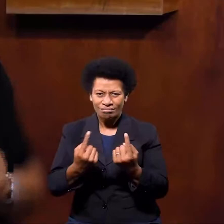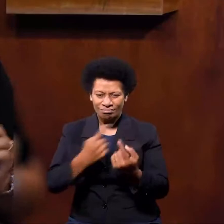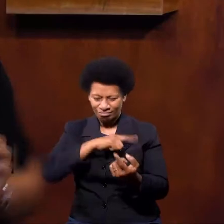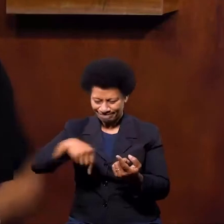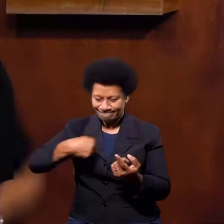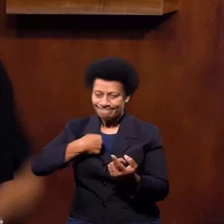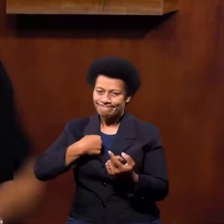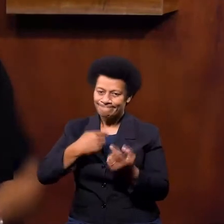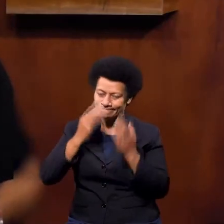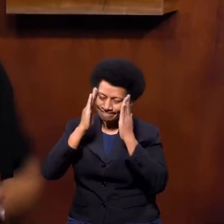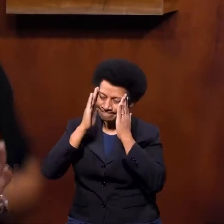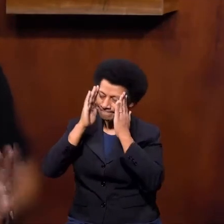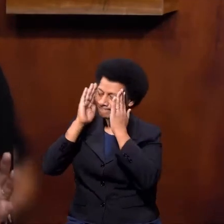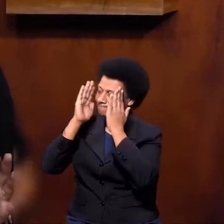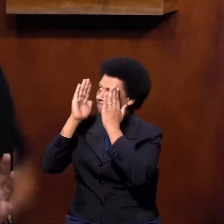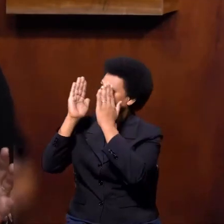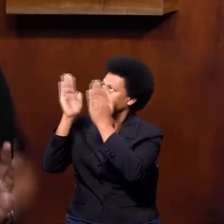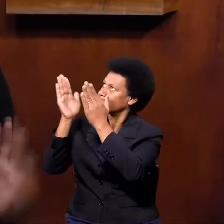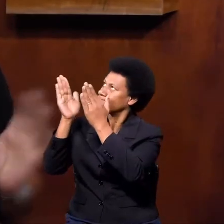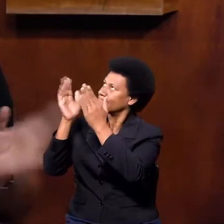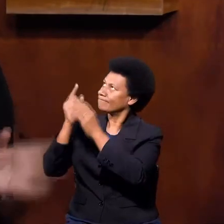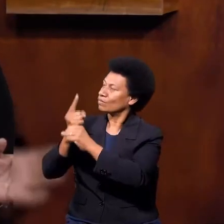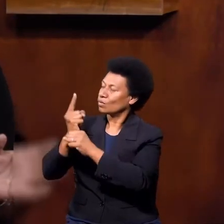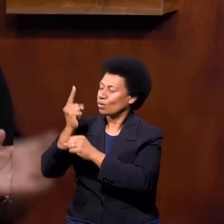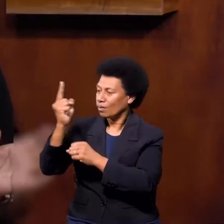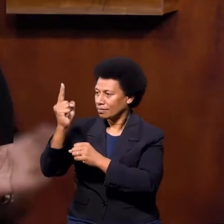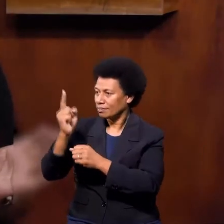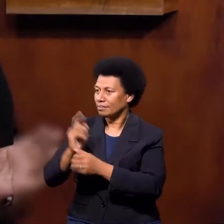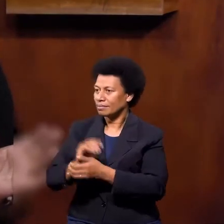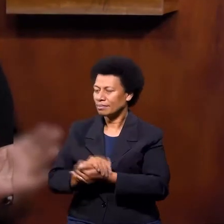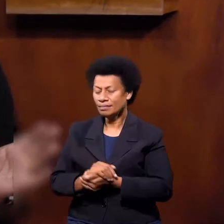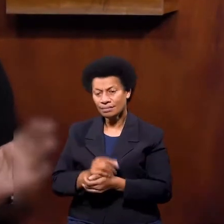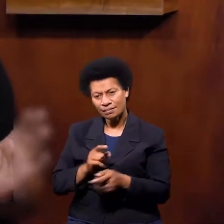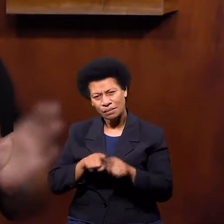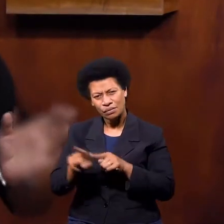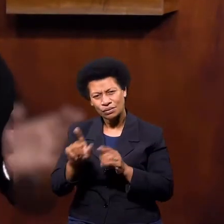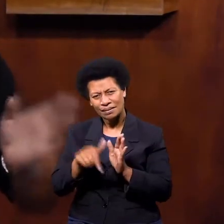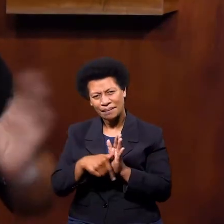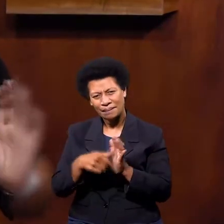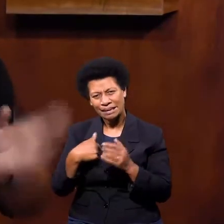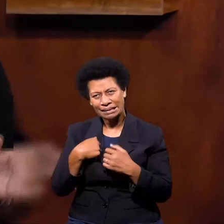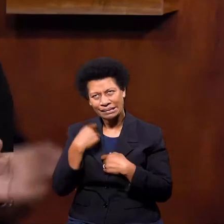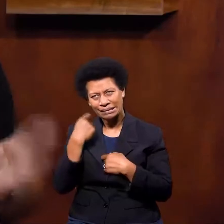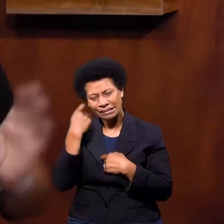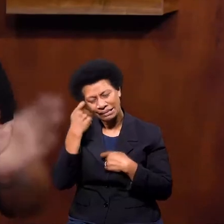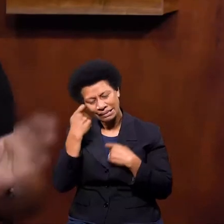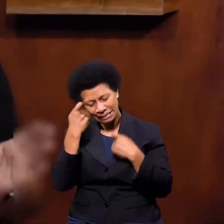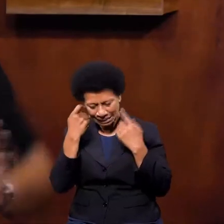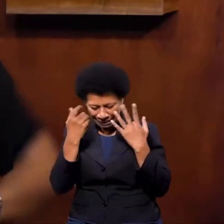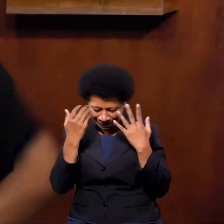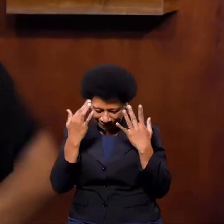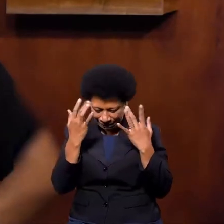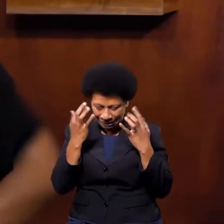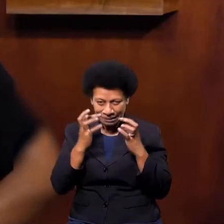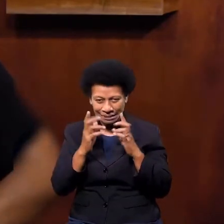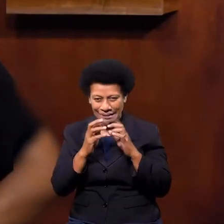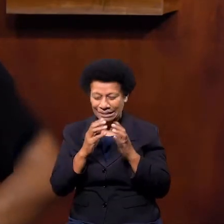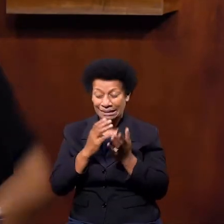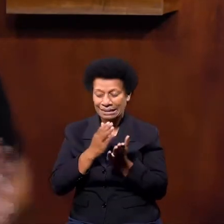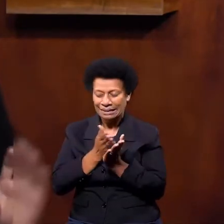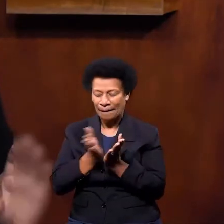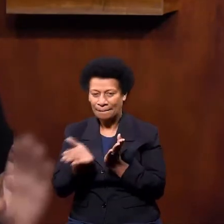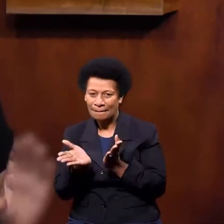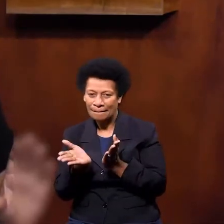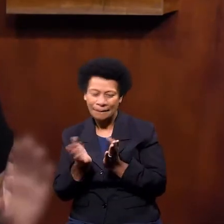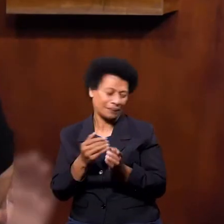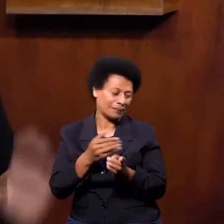our attention to God, you know, because most times, our attention, our devotion can be partial, but